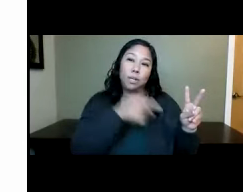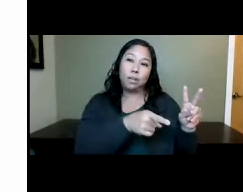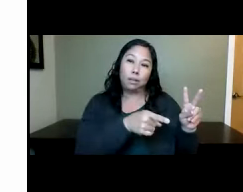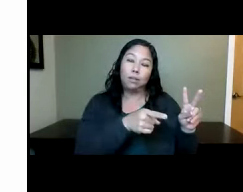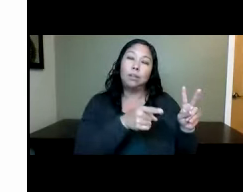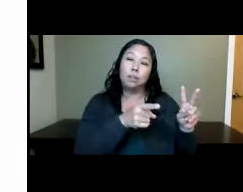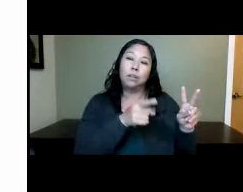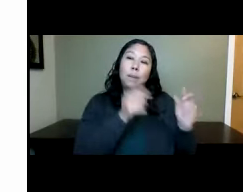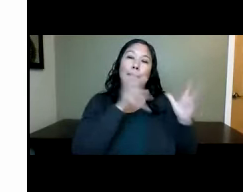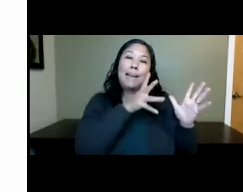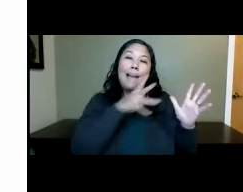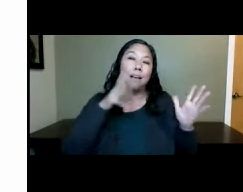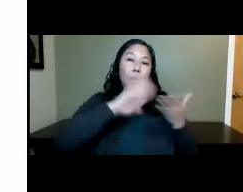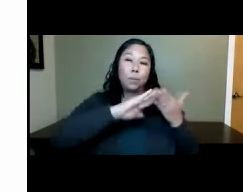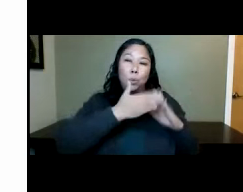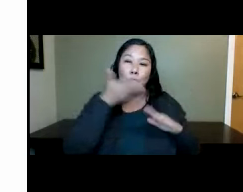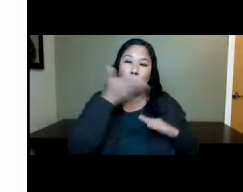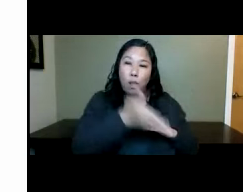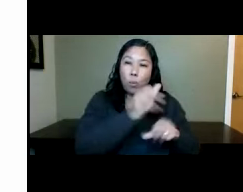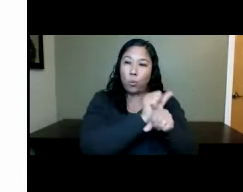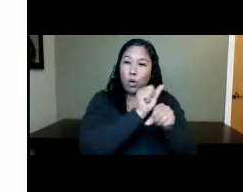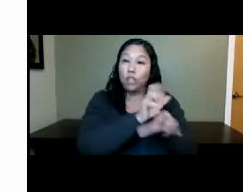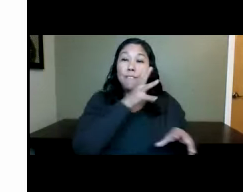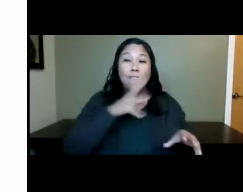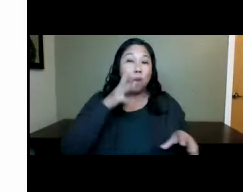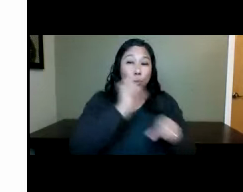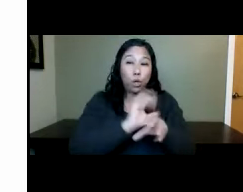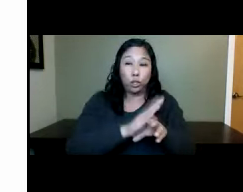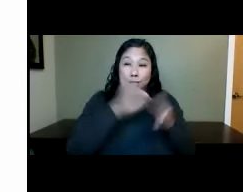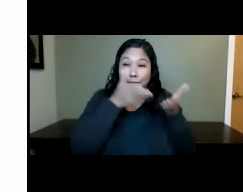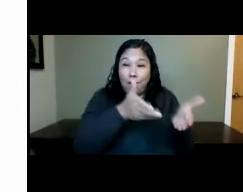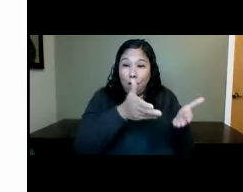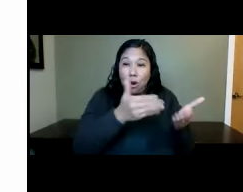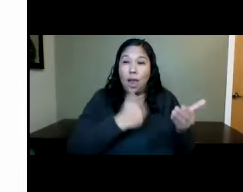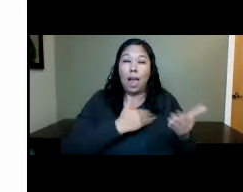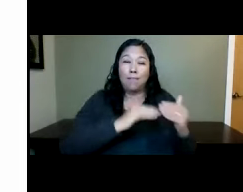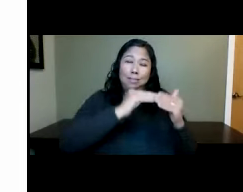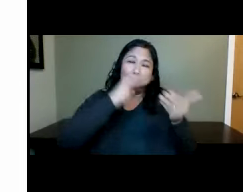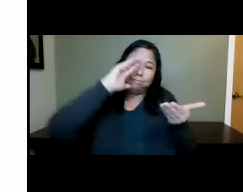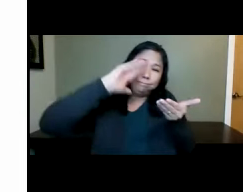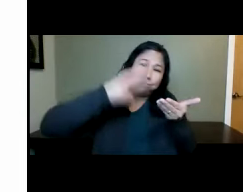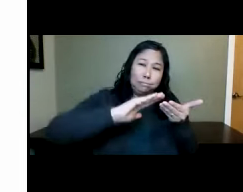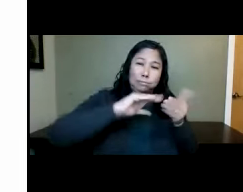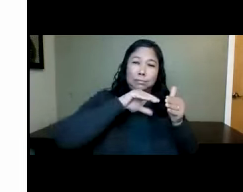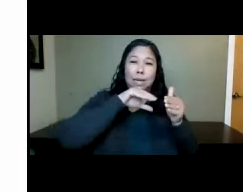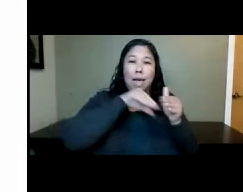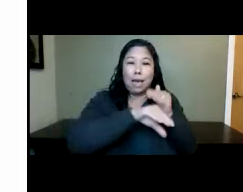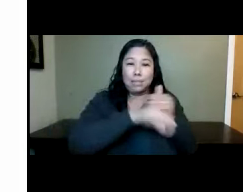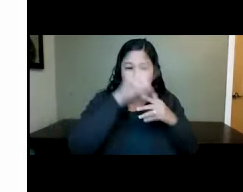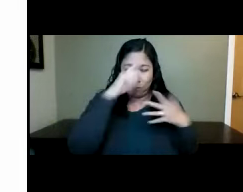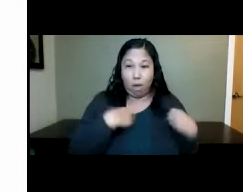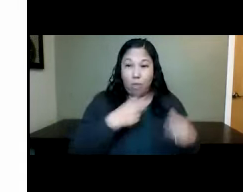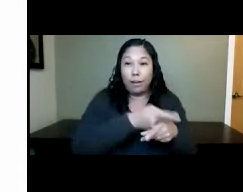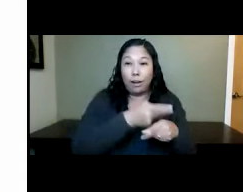the agricultural communities are. The farm workers there have the least access to healthcare. They don't have sick